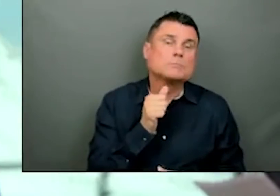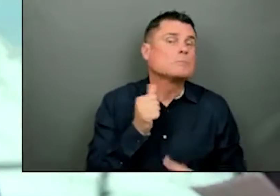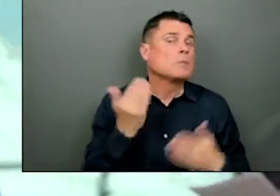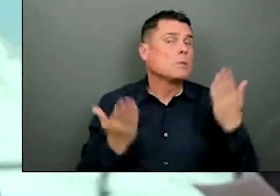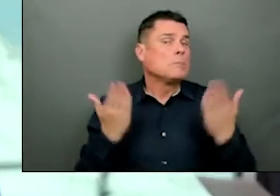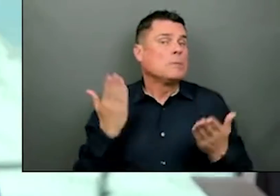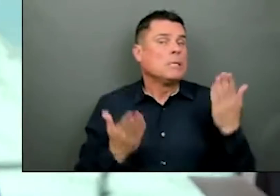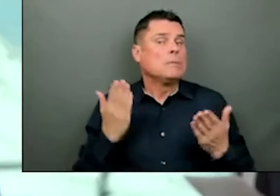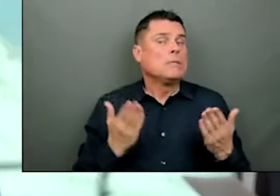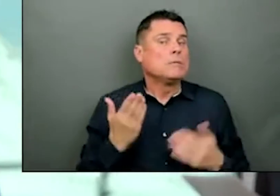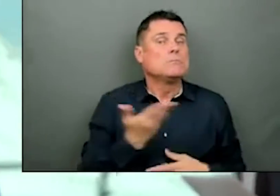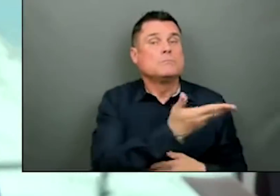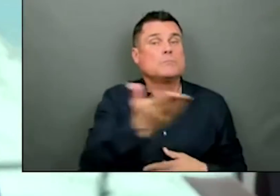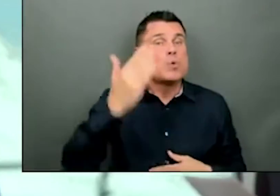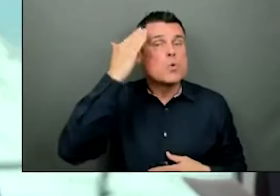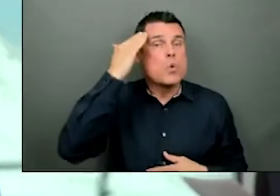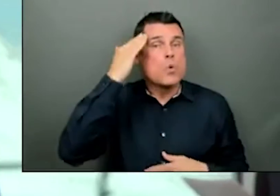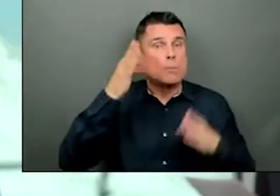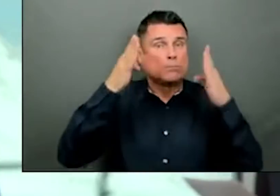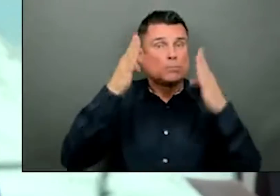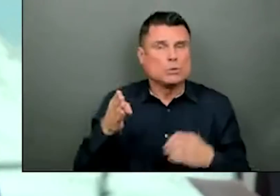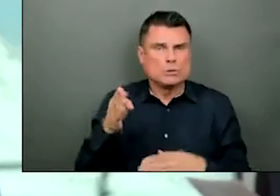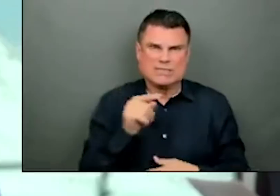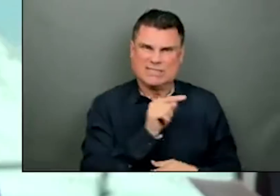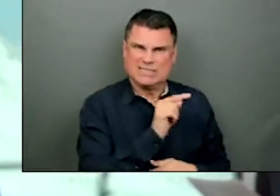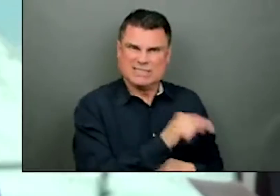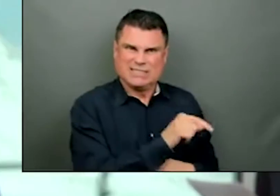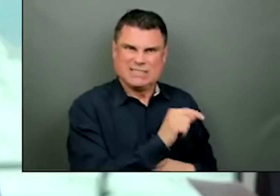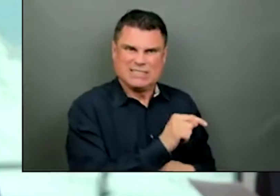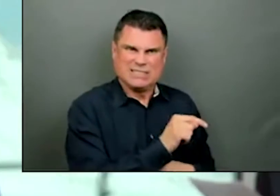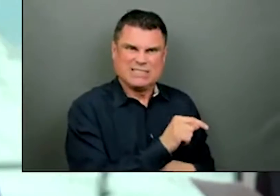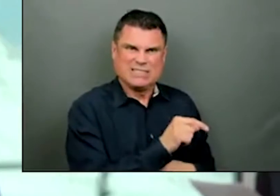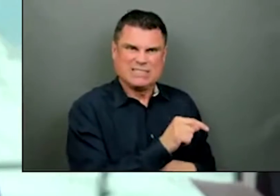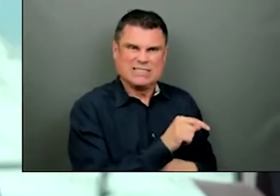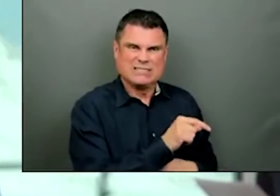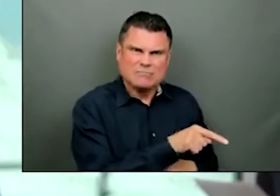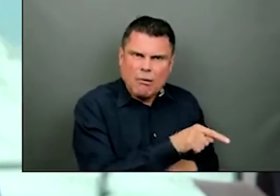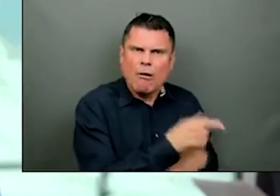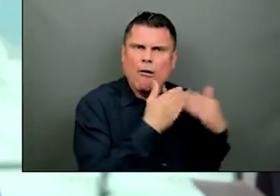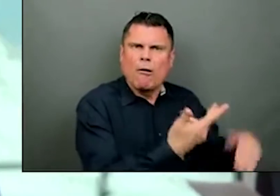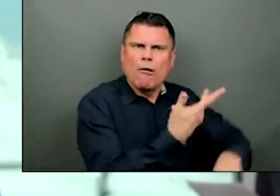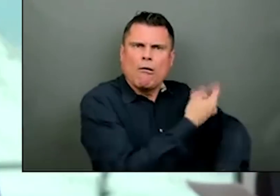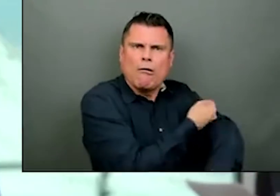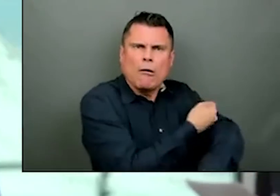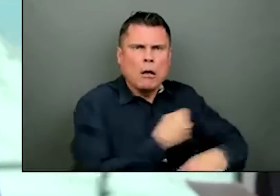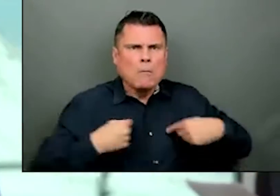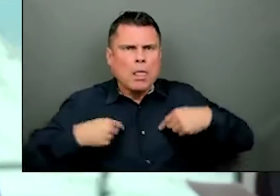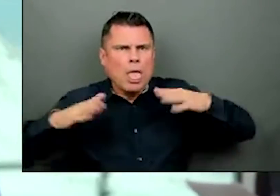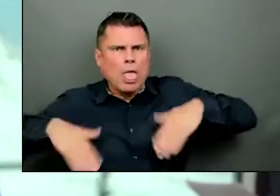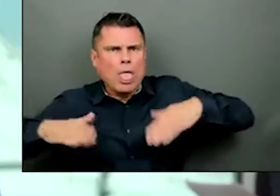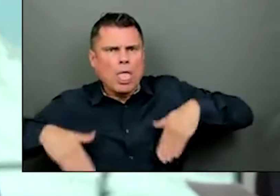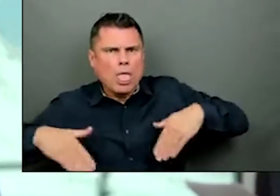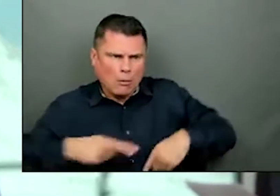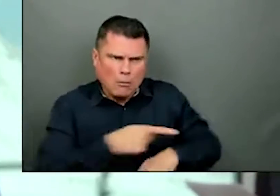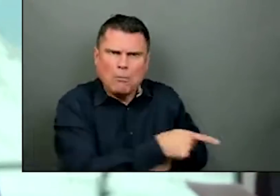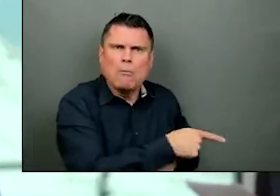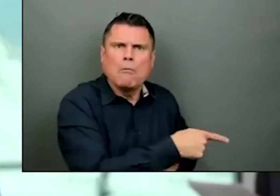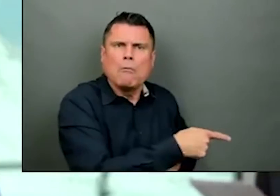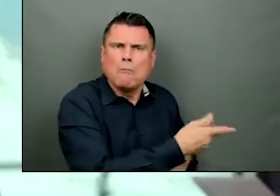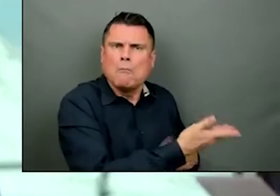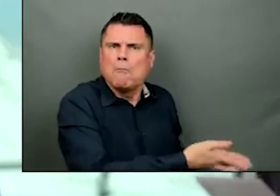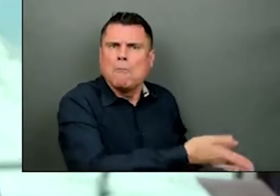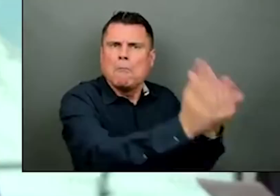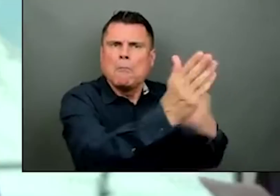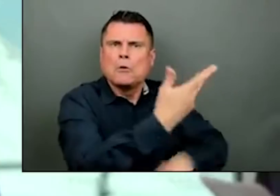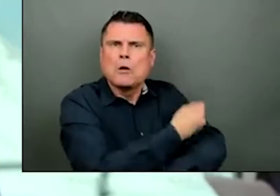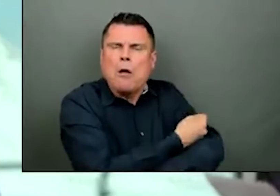need physicians and people who are concerned that they're not on this list. We need your support to stick with these